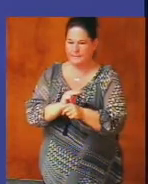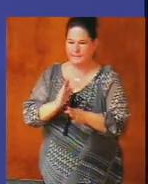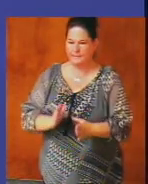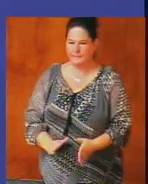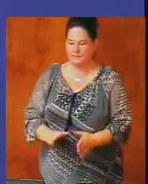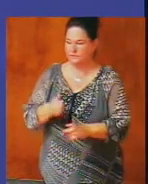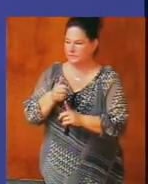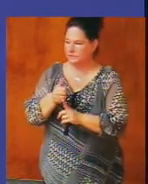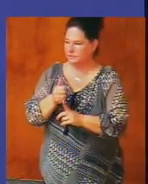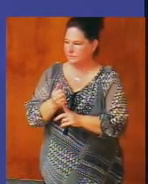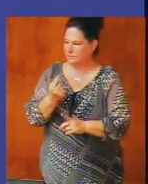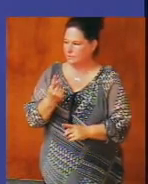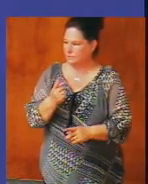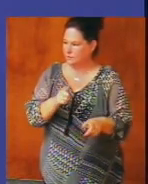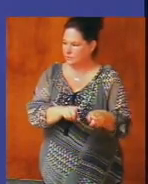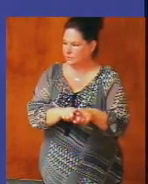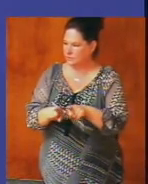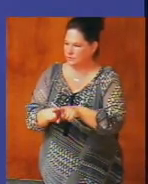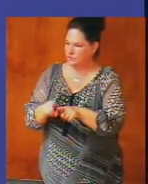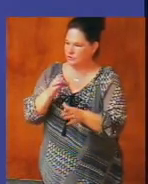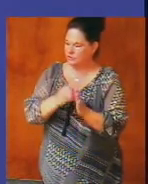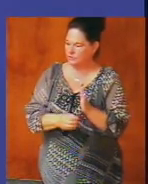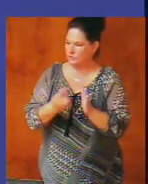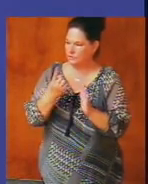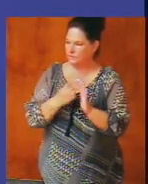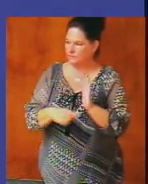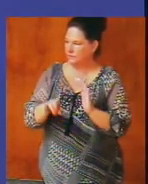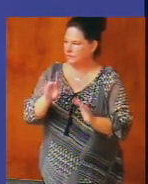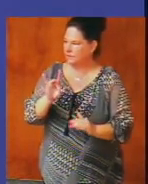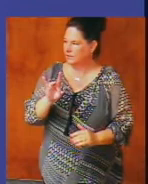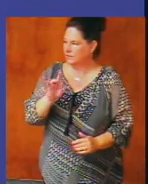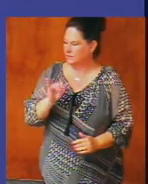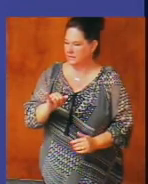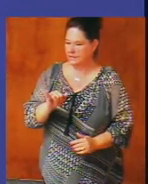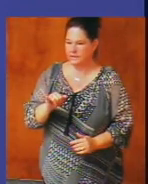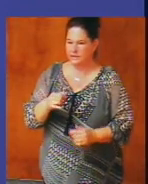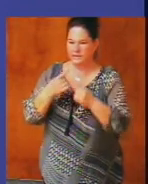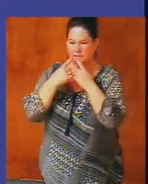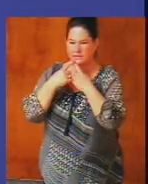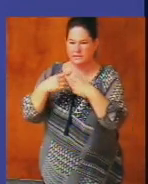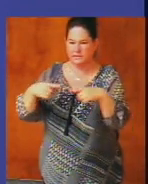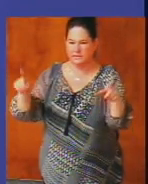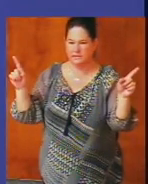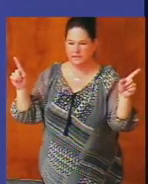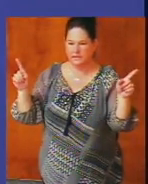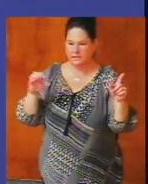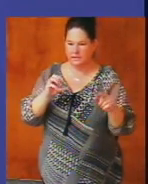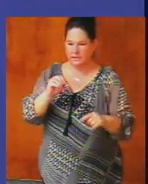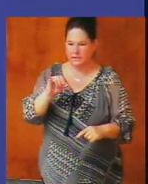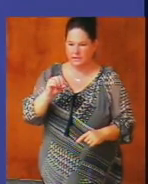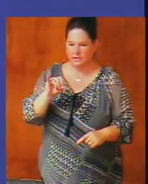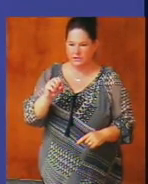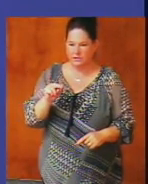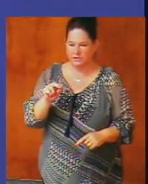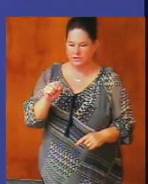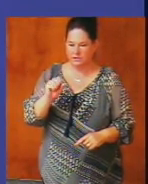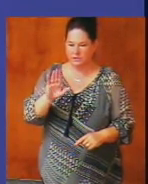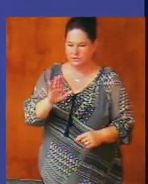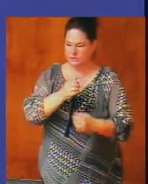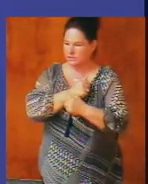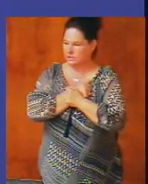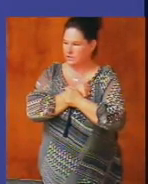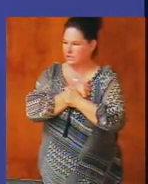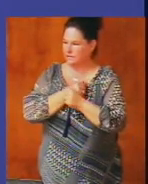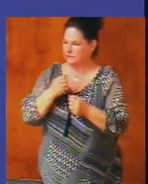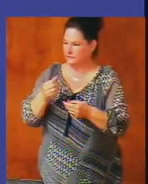the one, according to chapter 1, verse 8, that declared the Colossians' love to